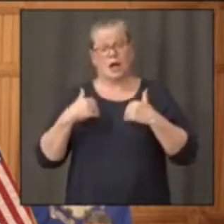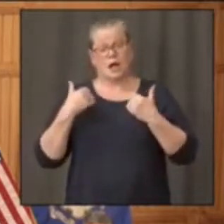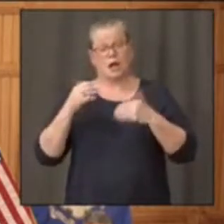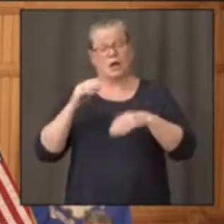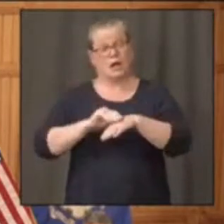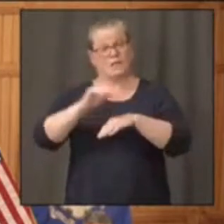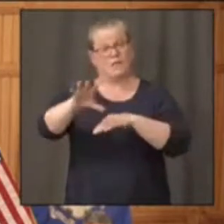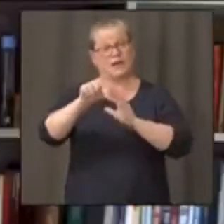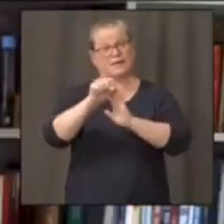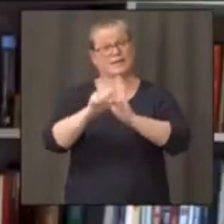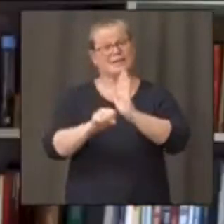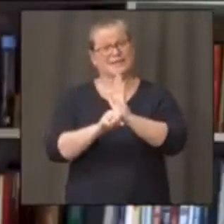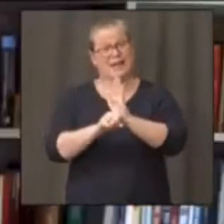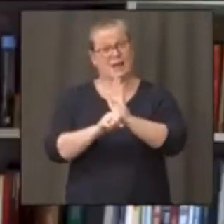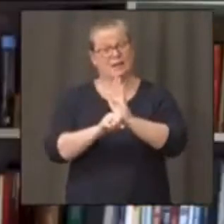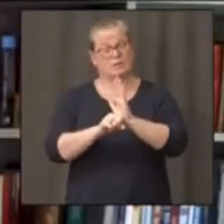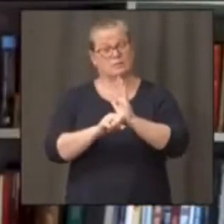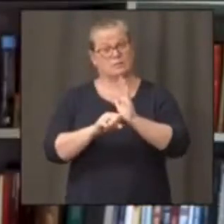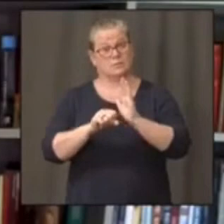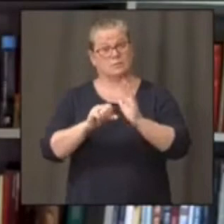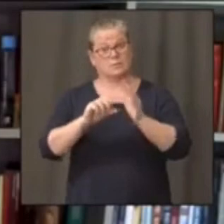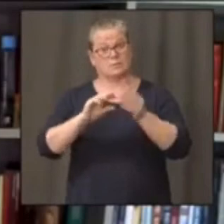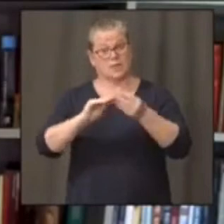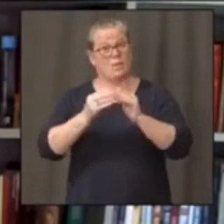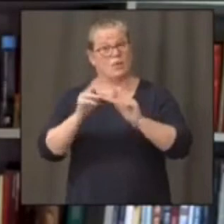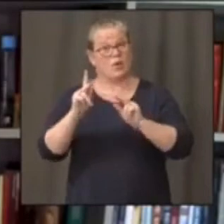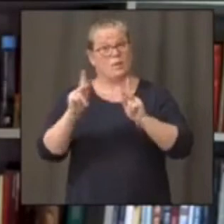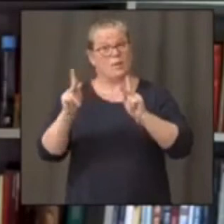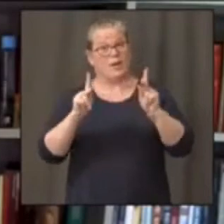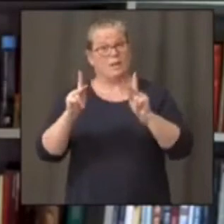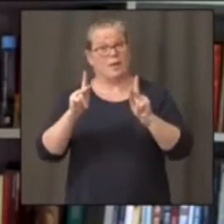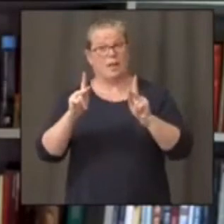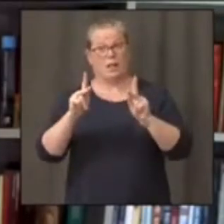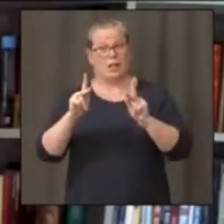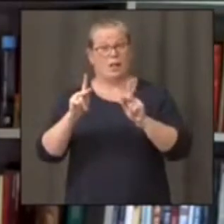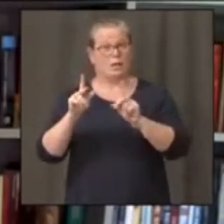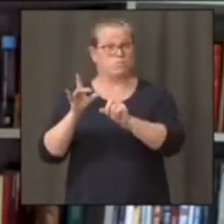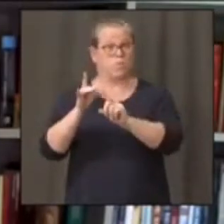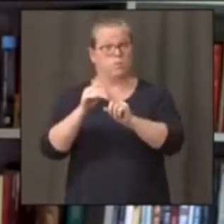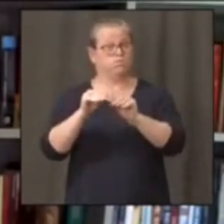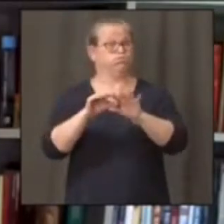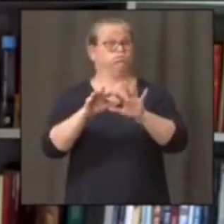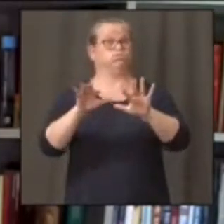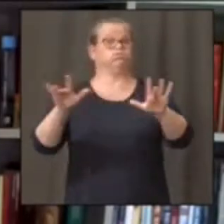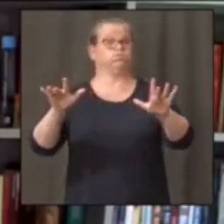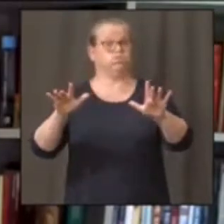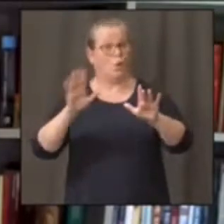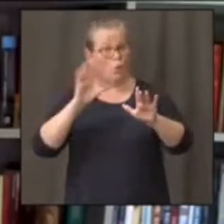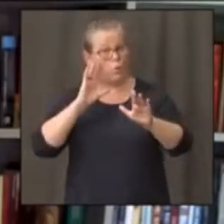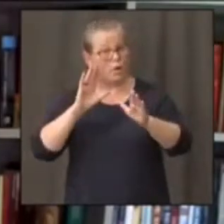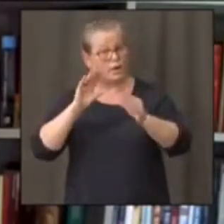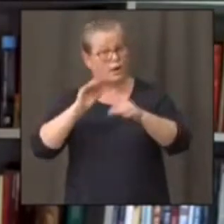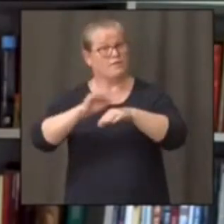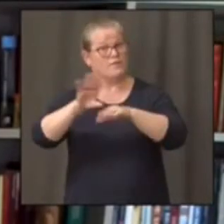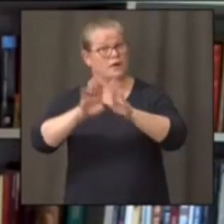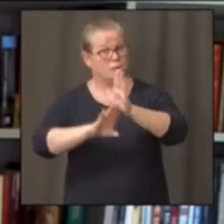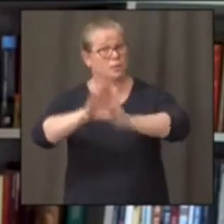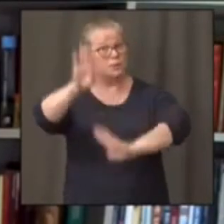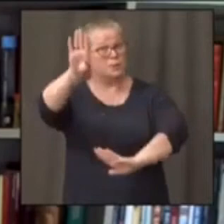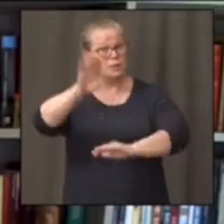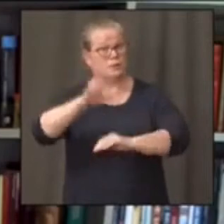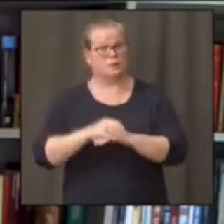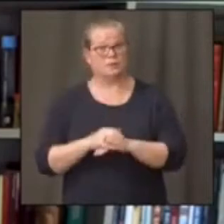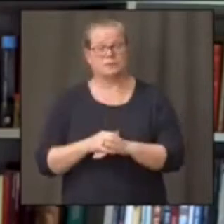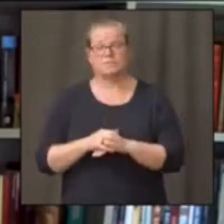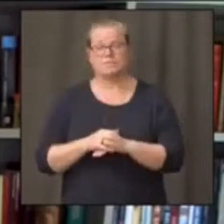Yes, that's an important question. It's unfortunately a question that we really don't have a good example or hard evidence